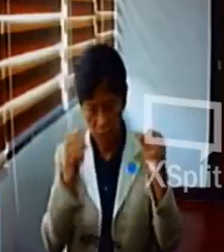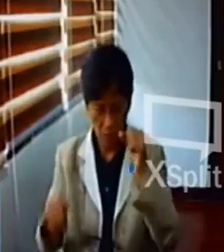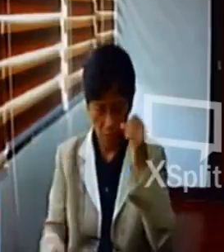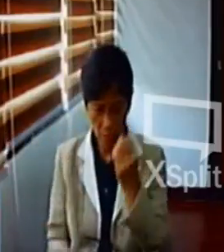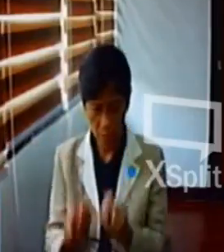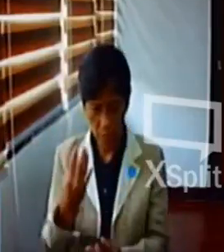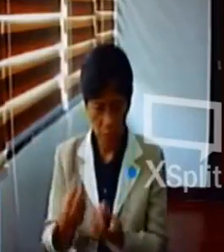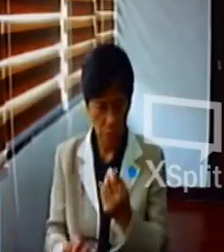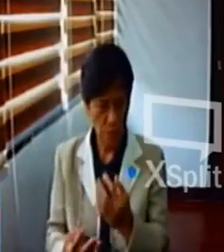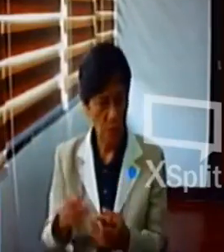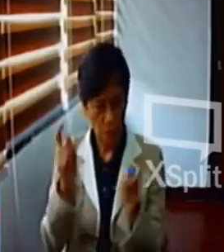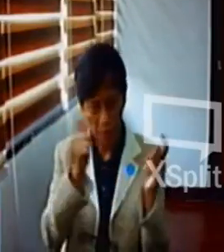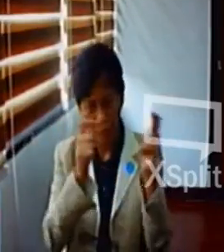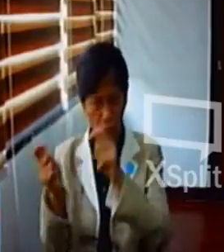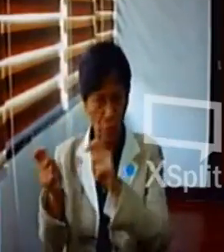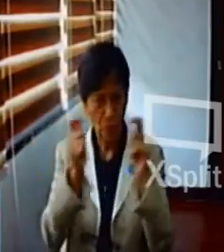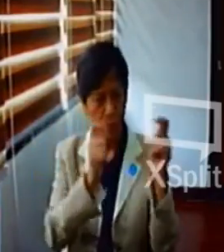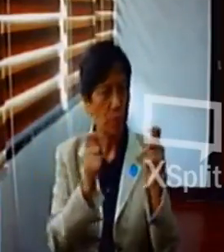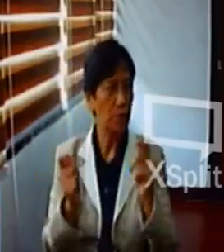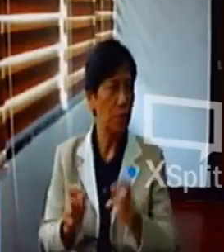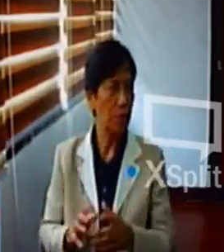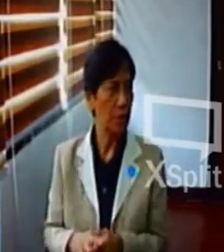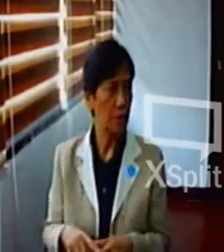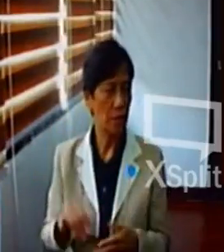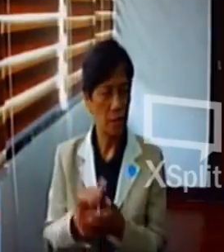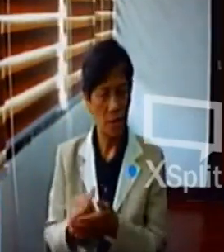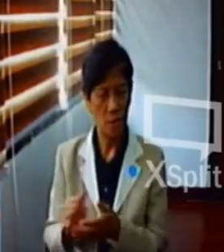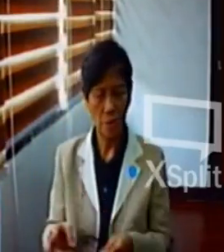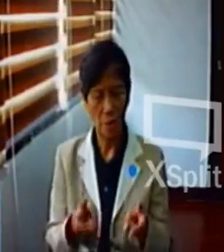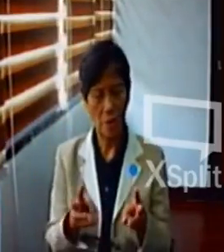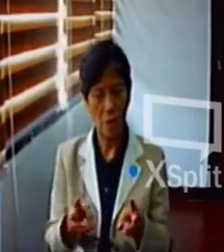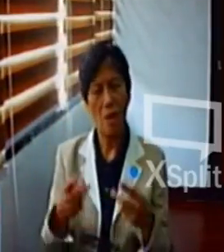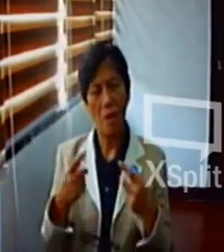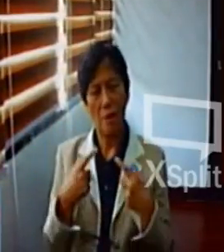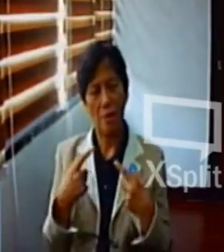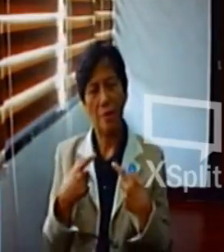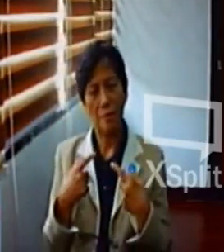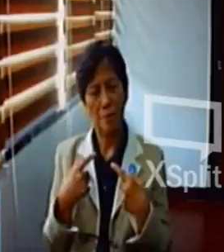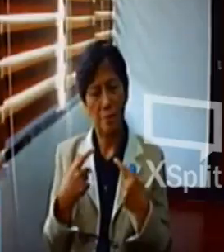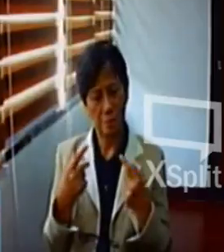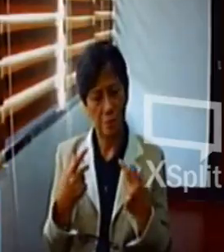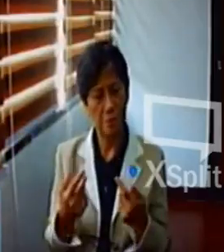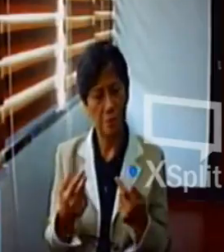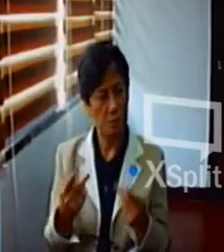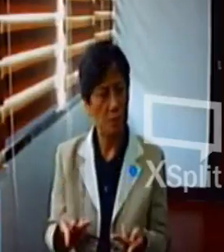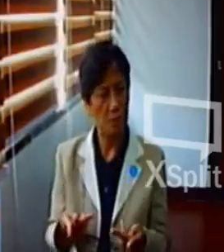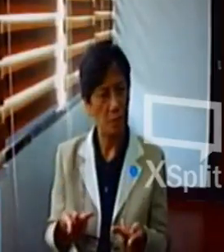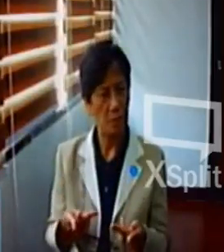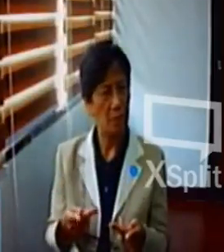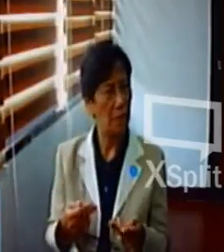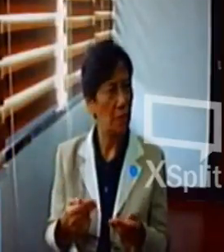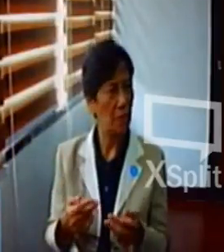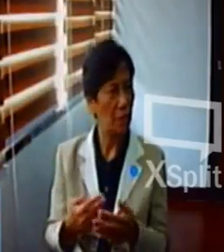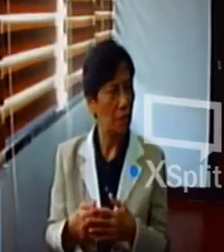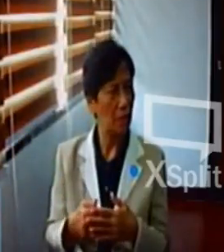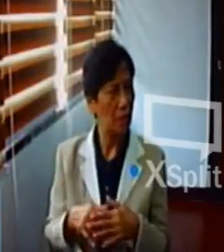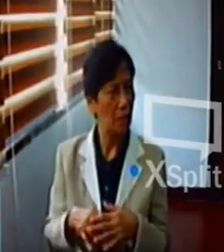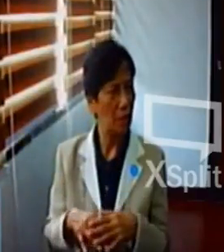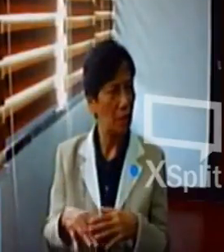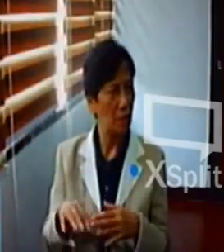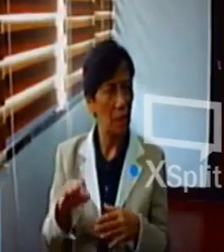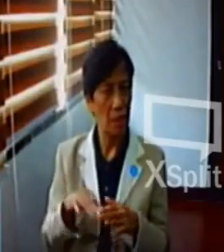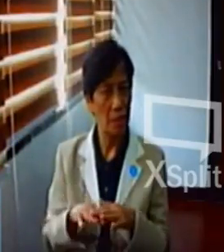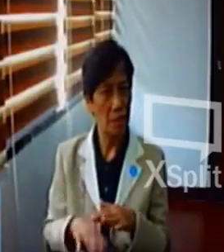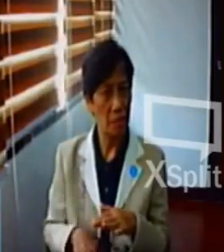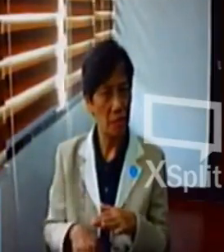etc. So in that aspect, there's already sort of a minus in terms of